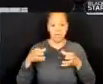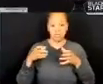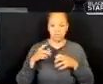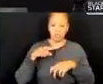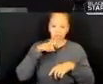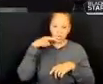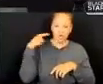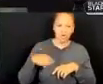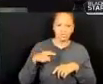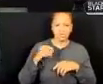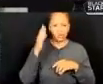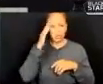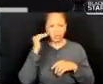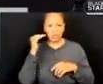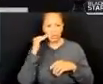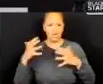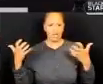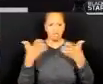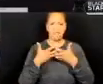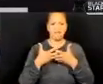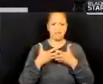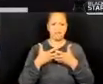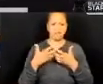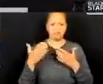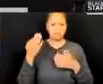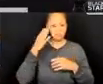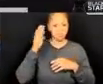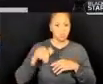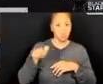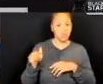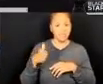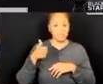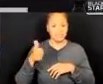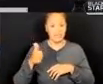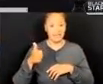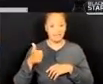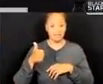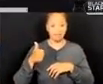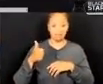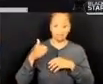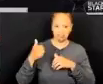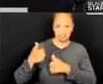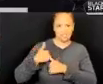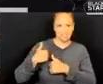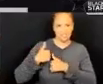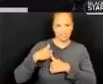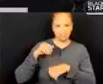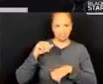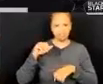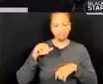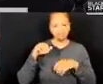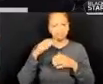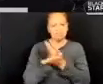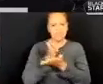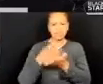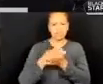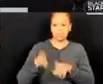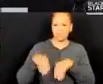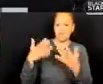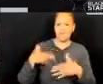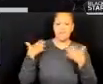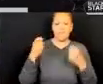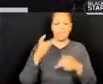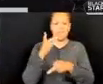of that bloated military budget could provide health care and public education, we won't be silent